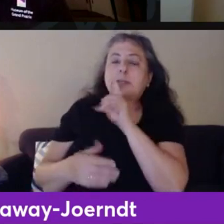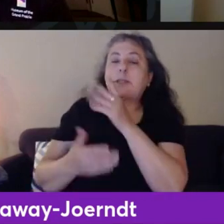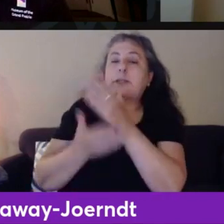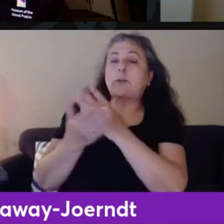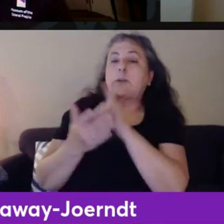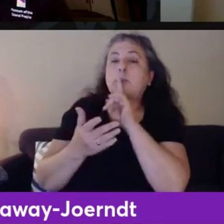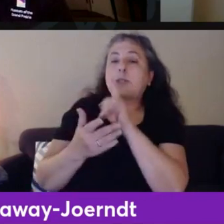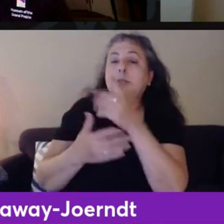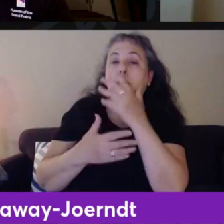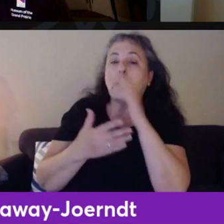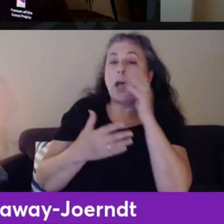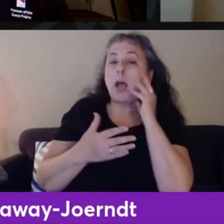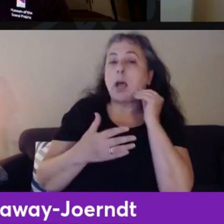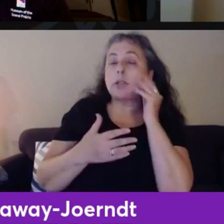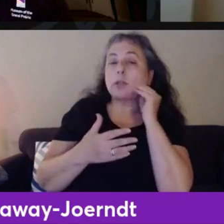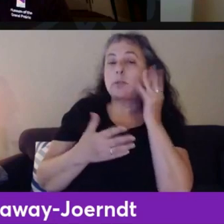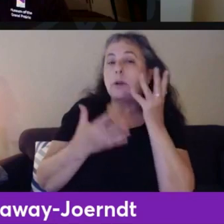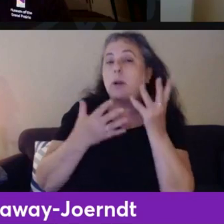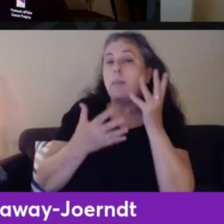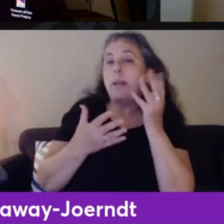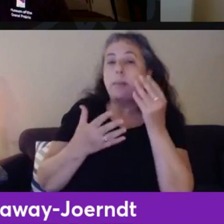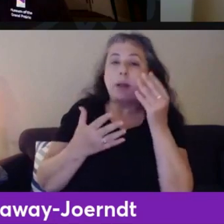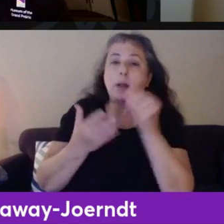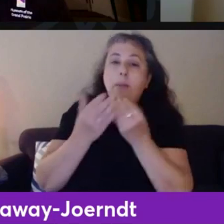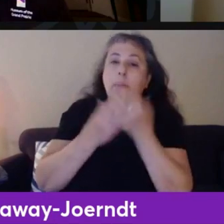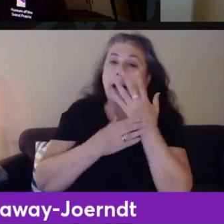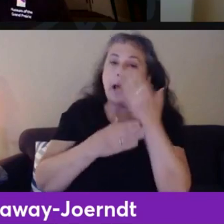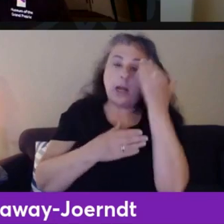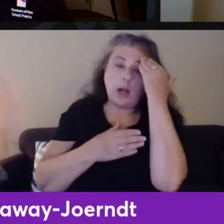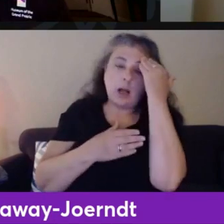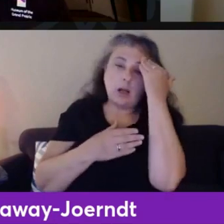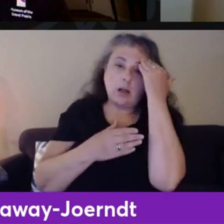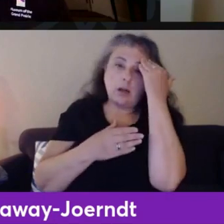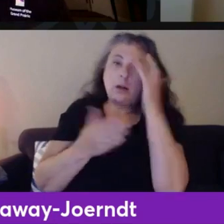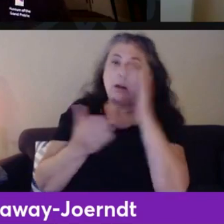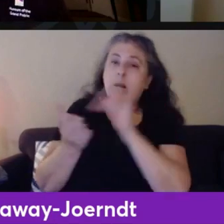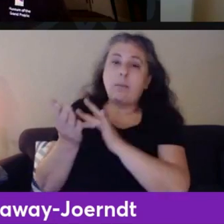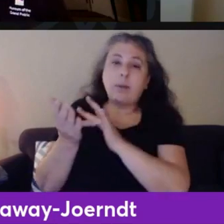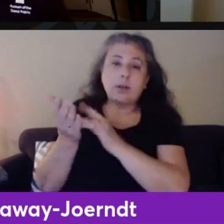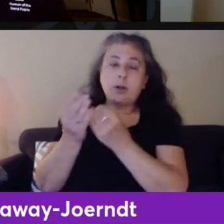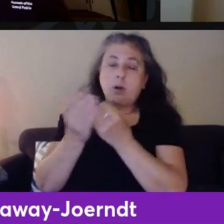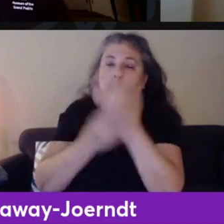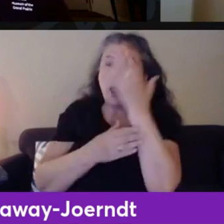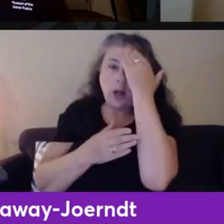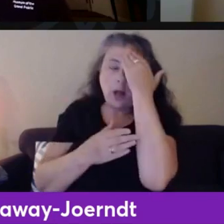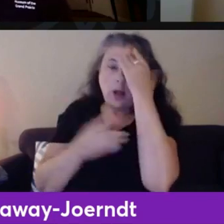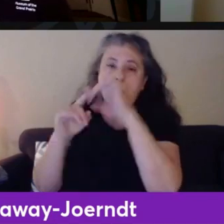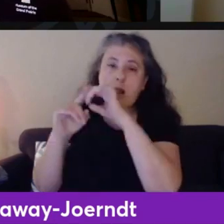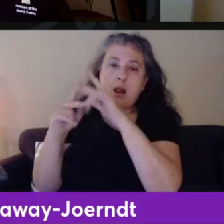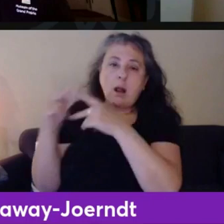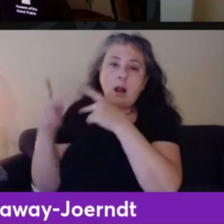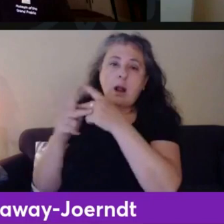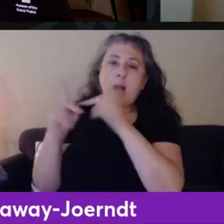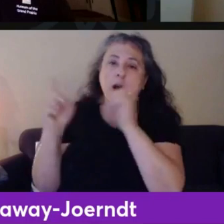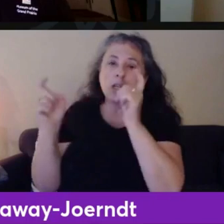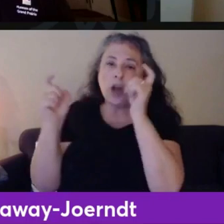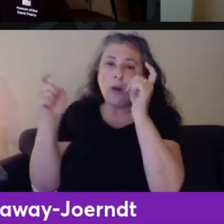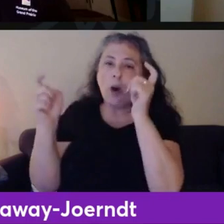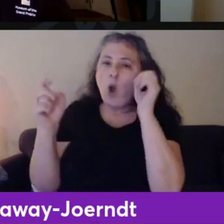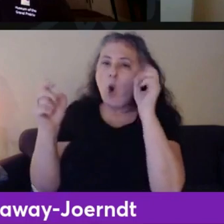in maybe plant knowledge, medicinal plant knowledge, or other type of ceremony or